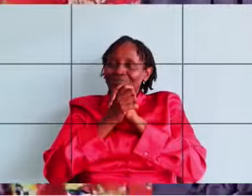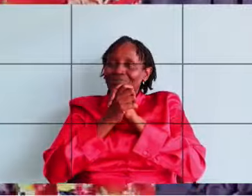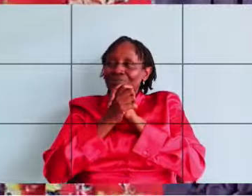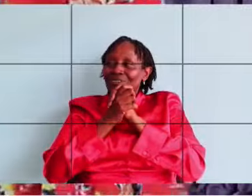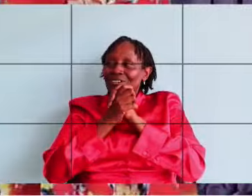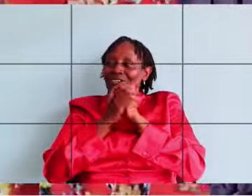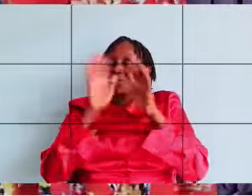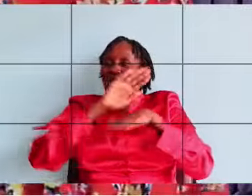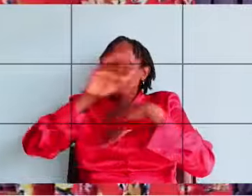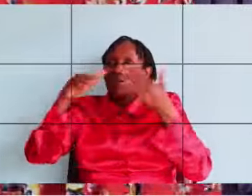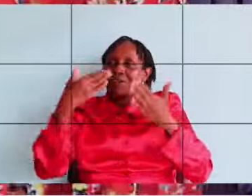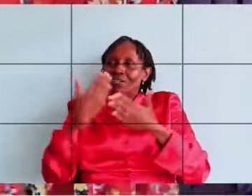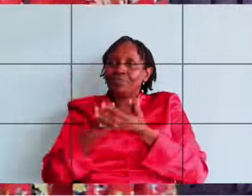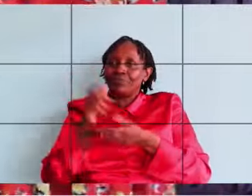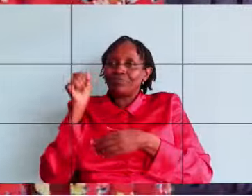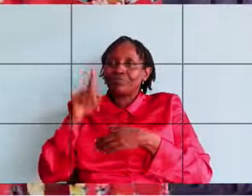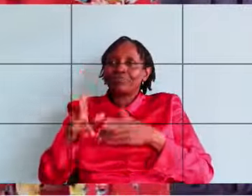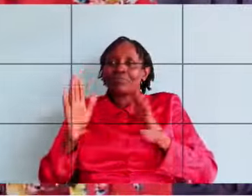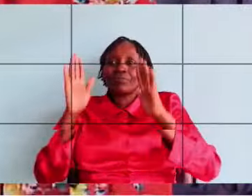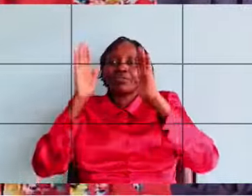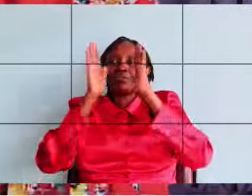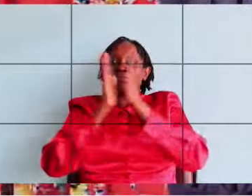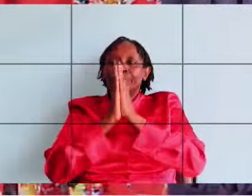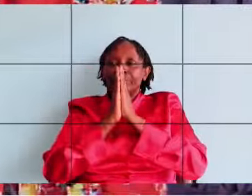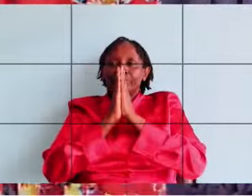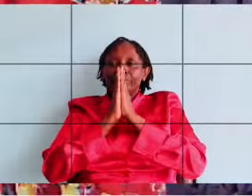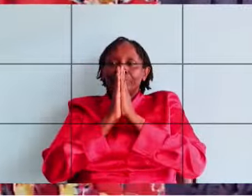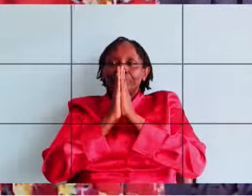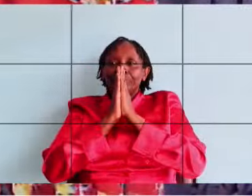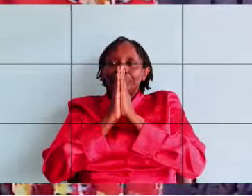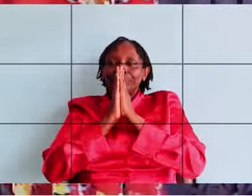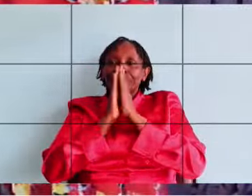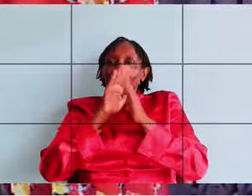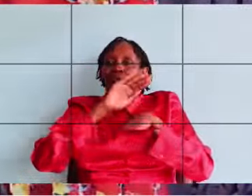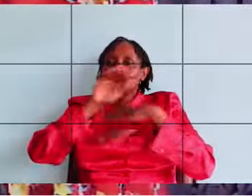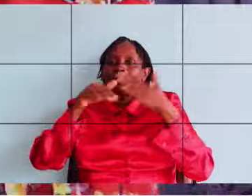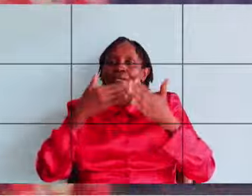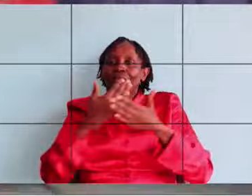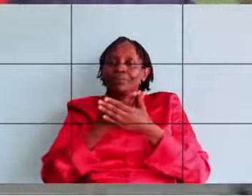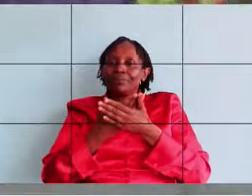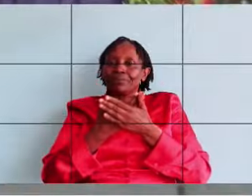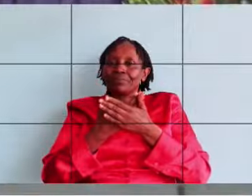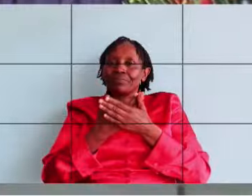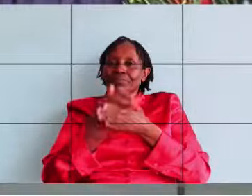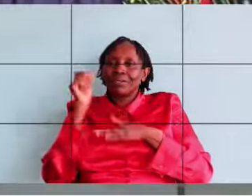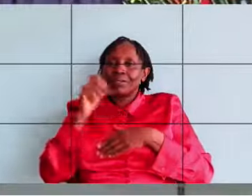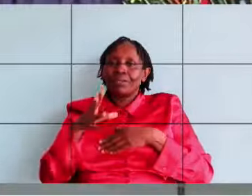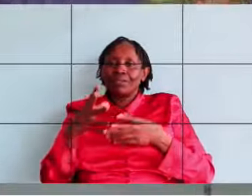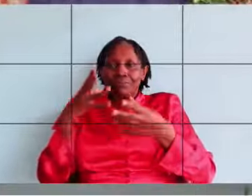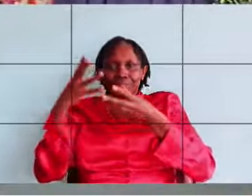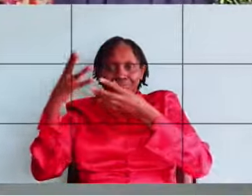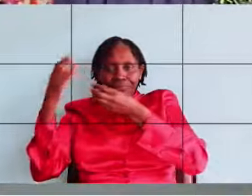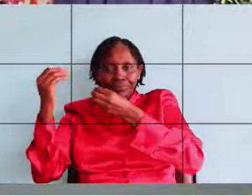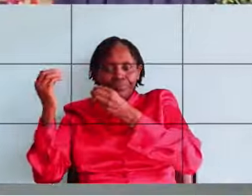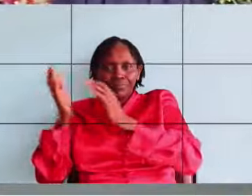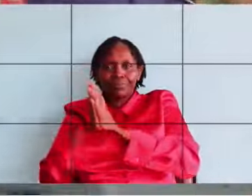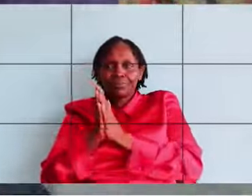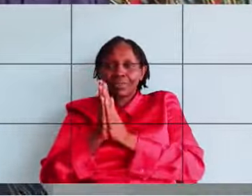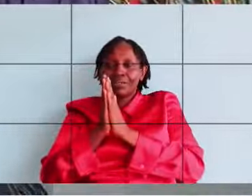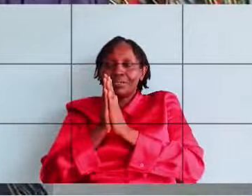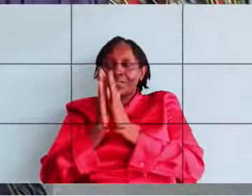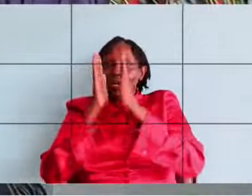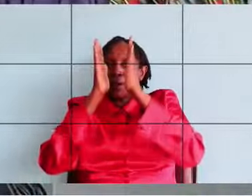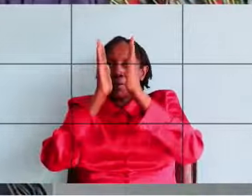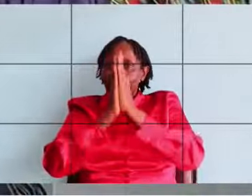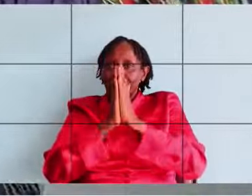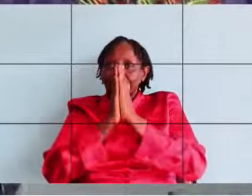must pray. Then everyone must give. And everyone must go. Thank you for that